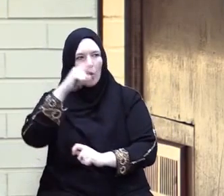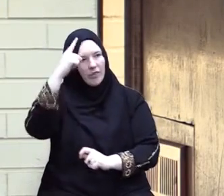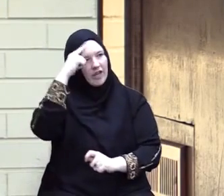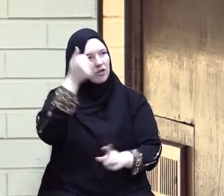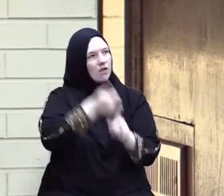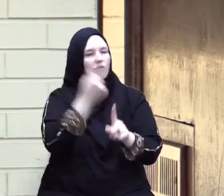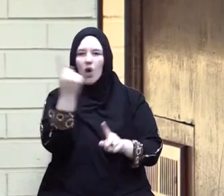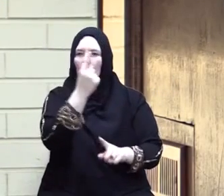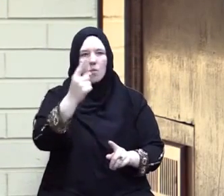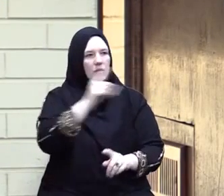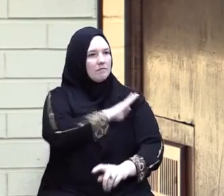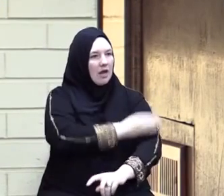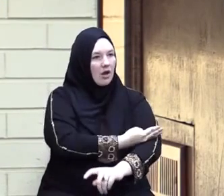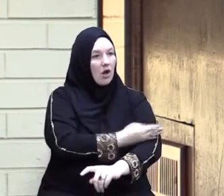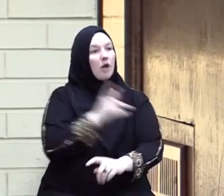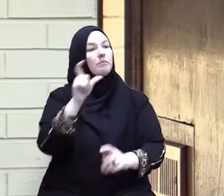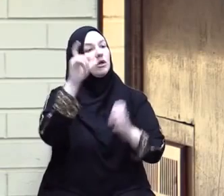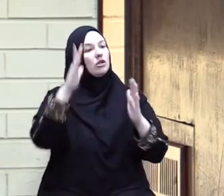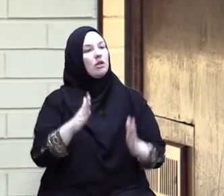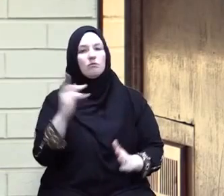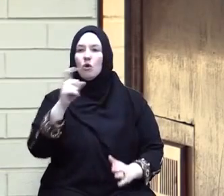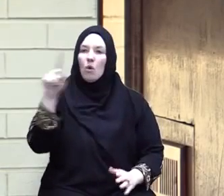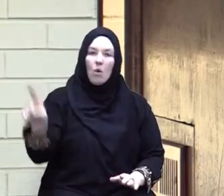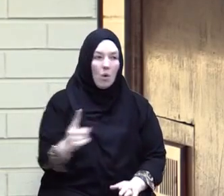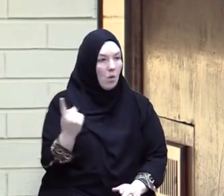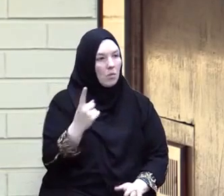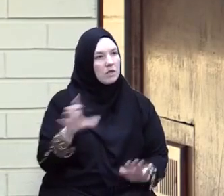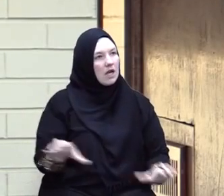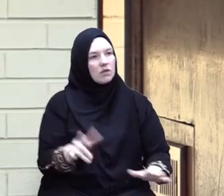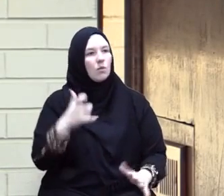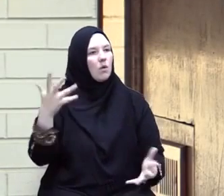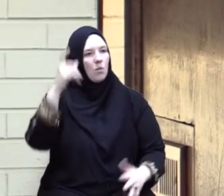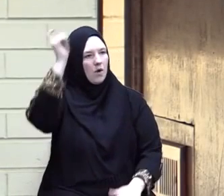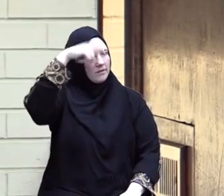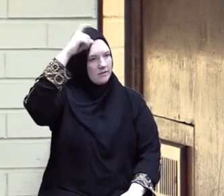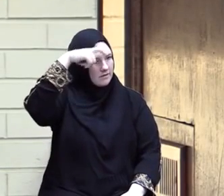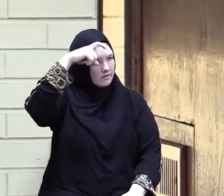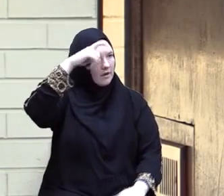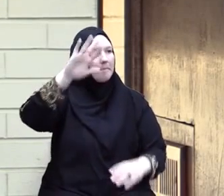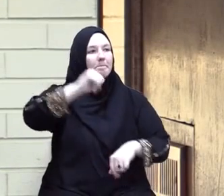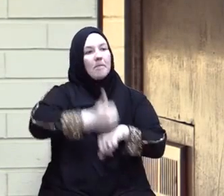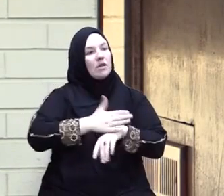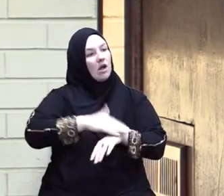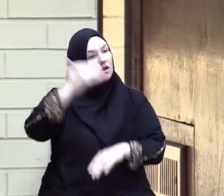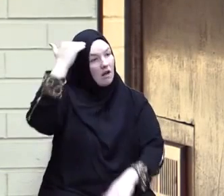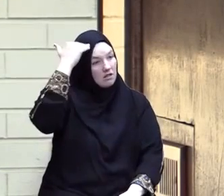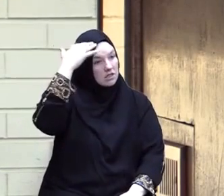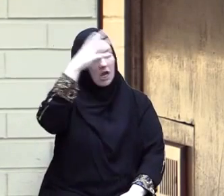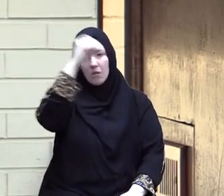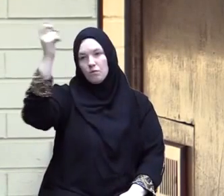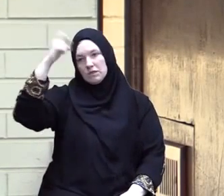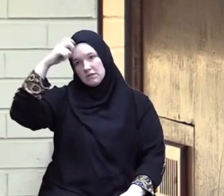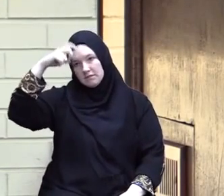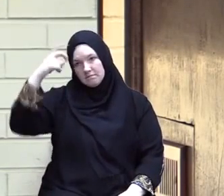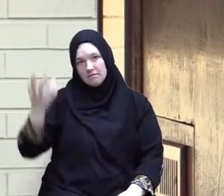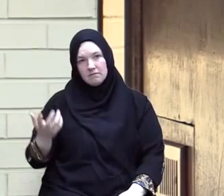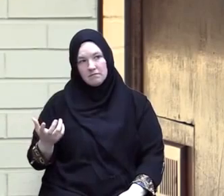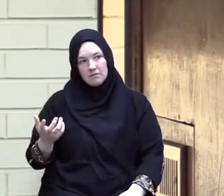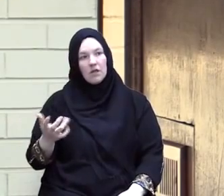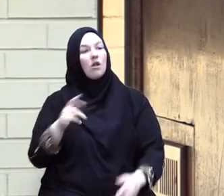act desperately. The Muslim should always act wisely, based on knowledge and wisdom.